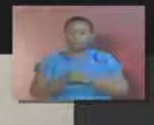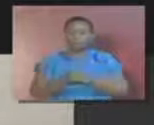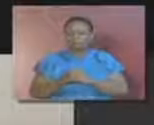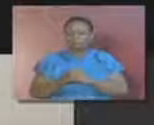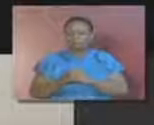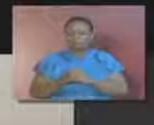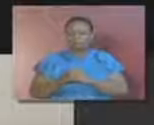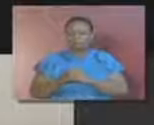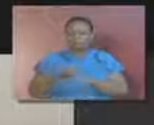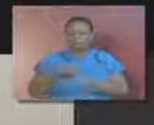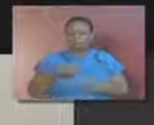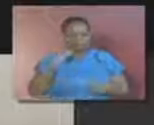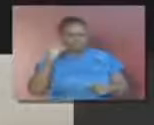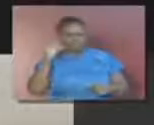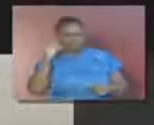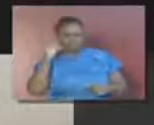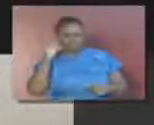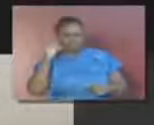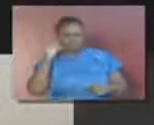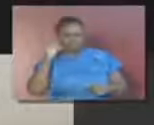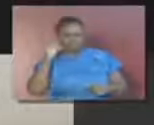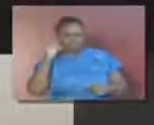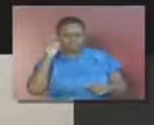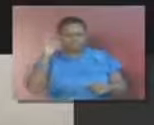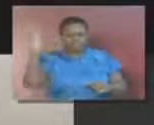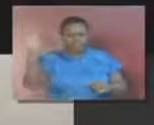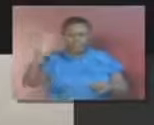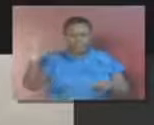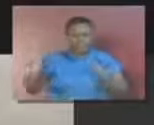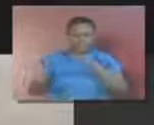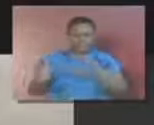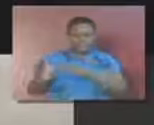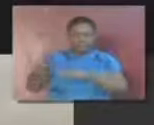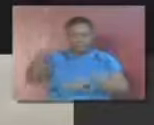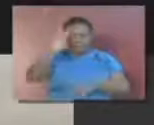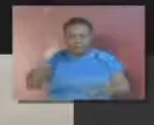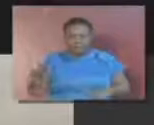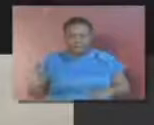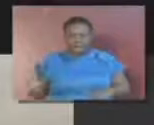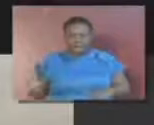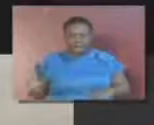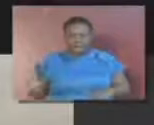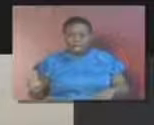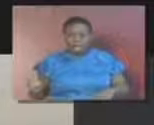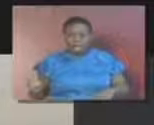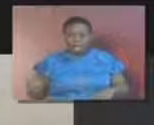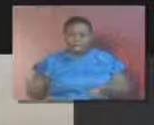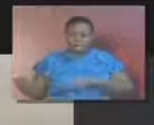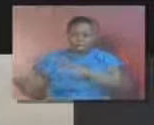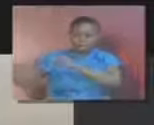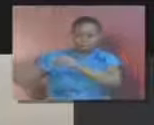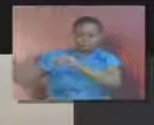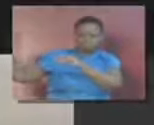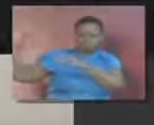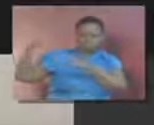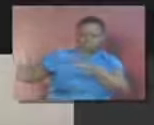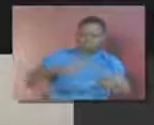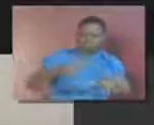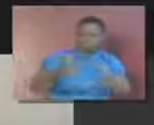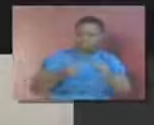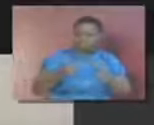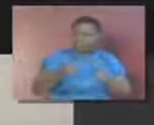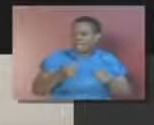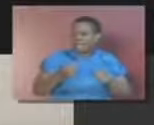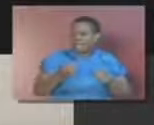has given to a child at San Fernando General, and both she and the child have tested positive. Are we able to get any